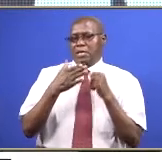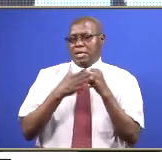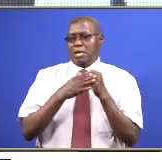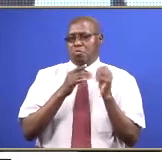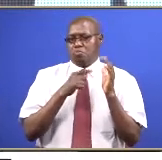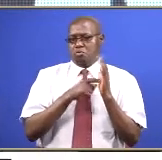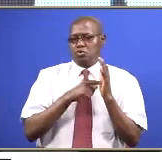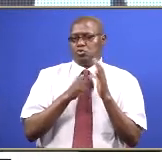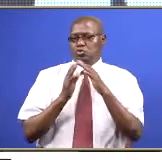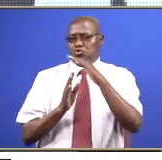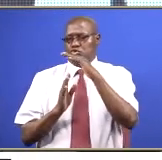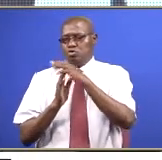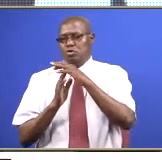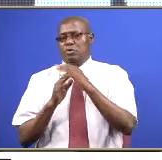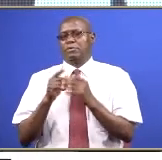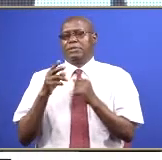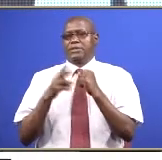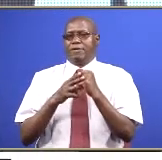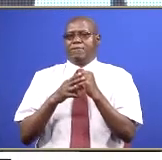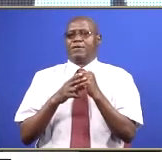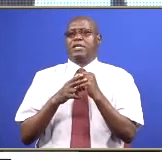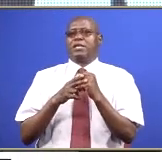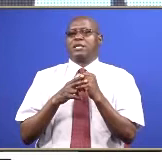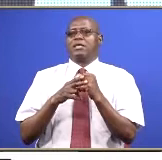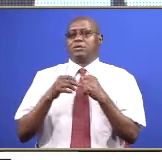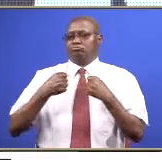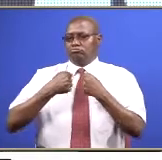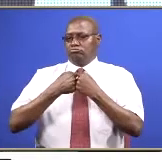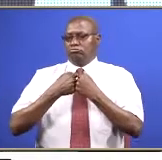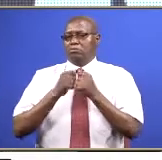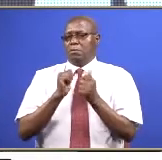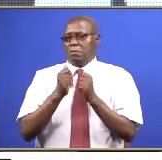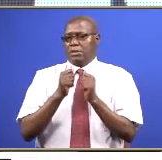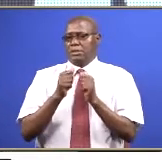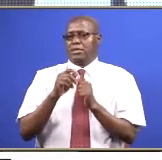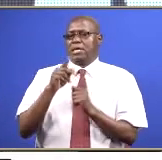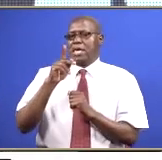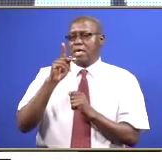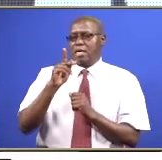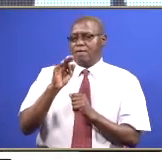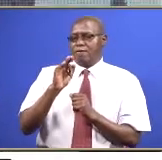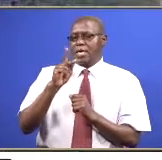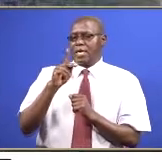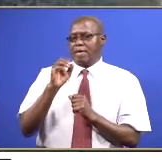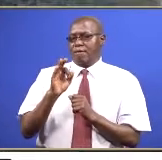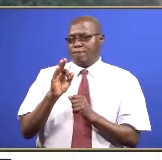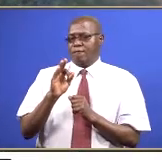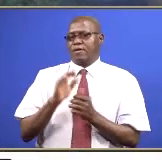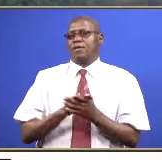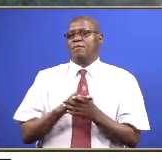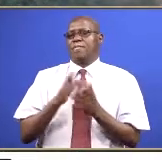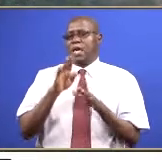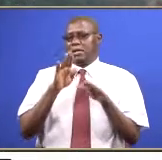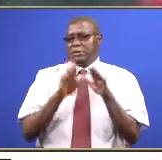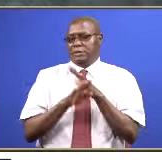top 4 with 7 matches left to play in the current FKF Premier League season. Assistant coach